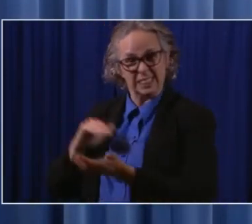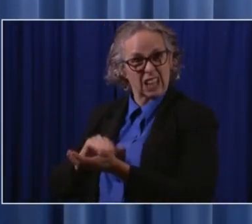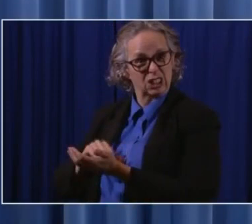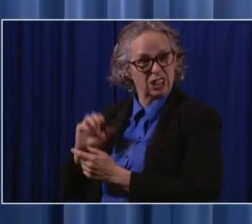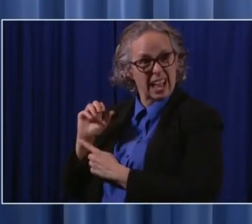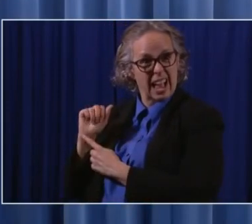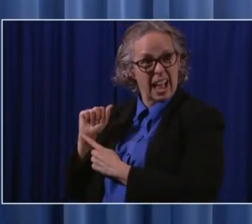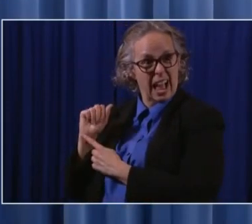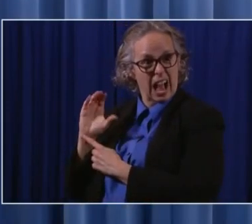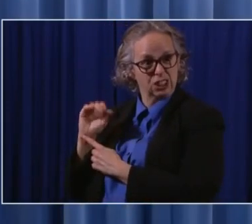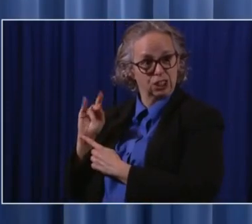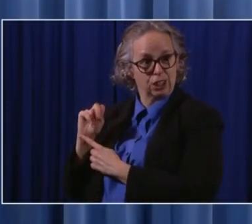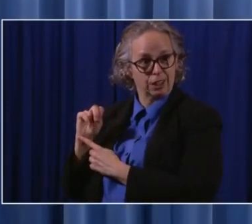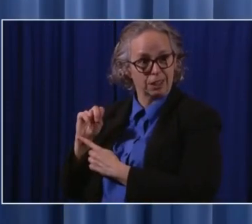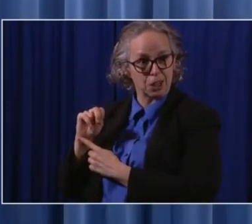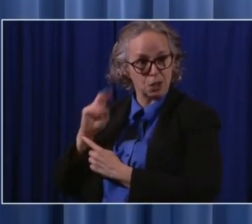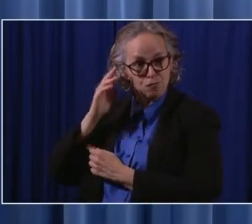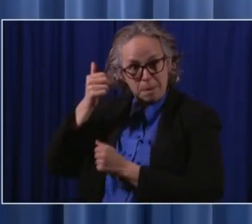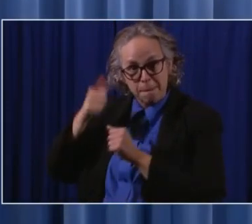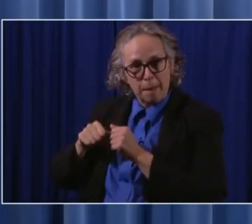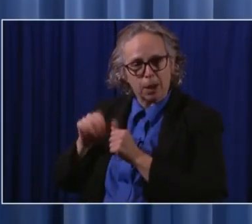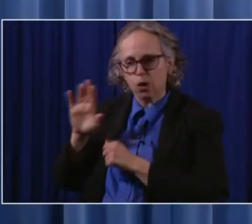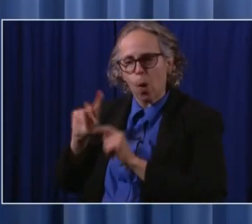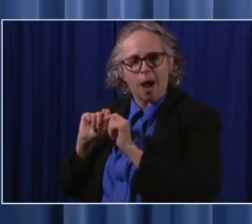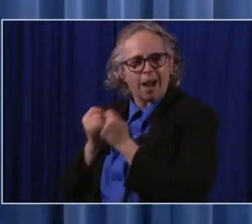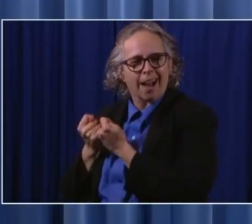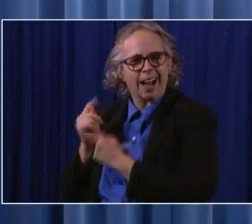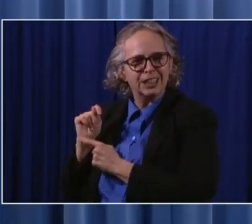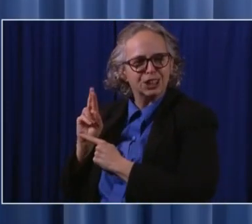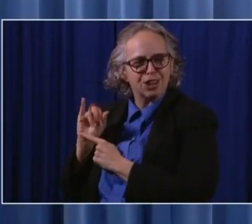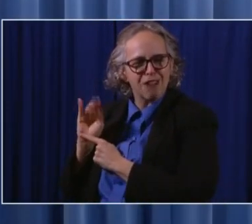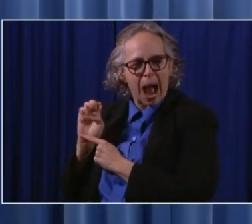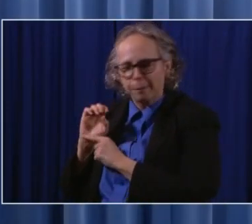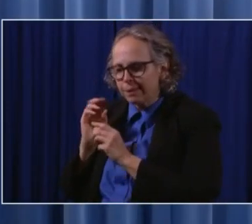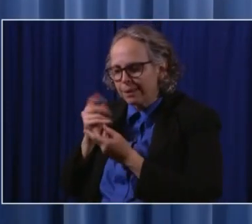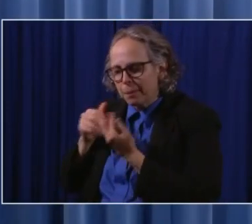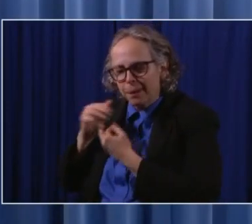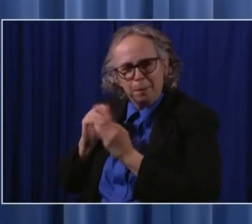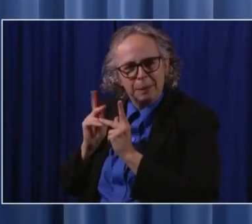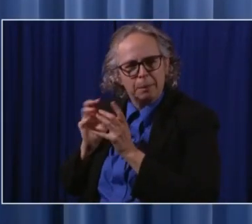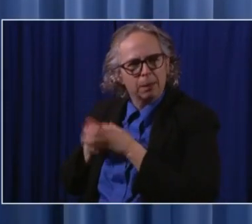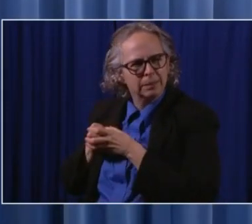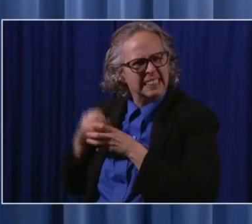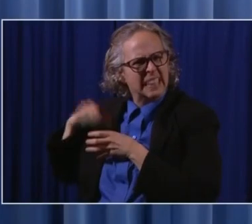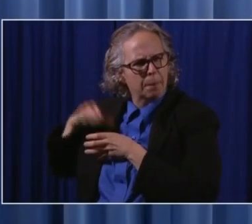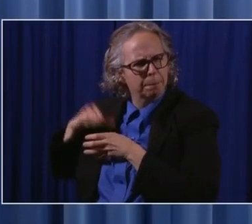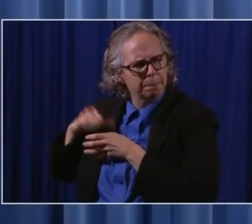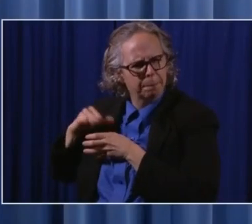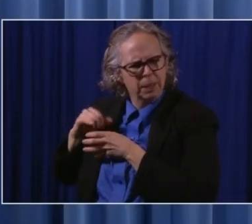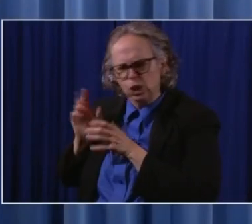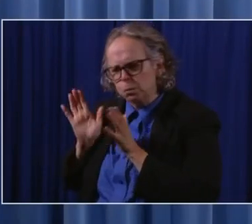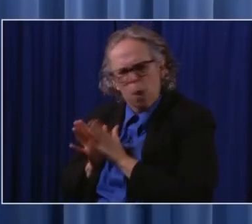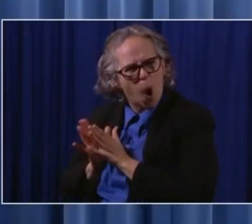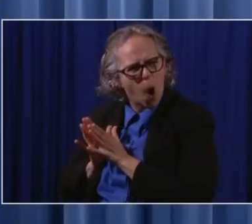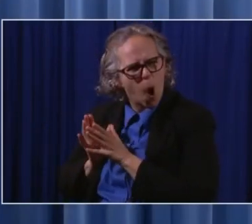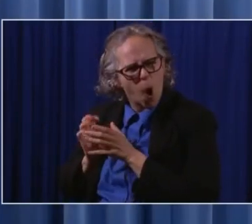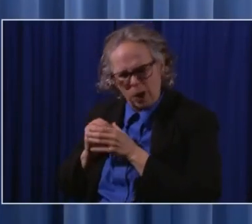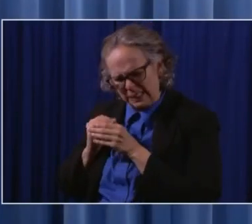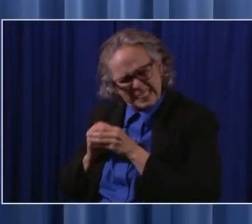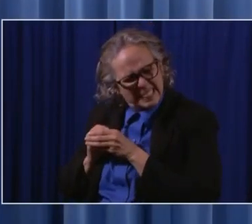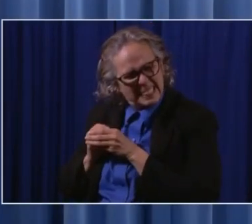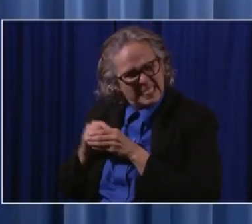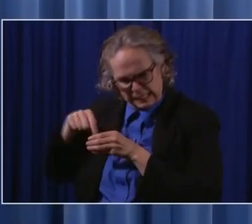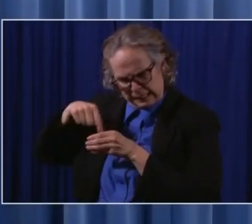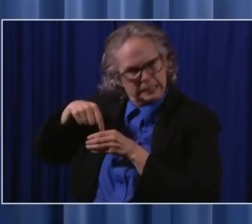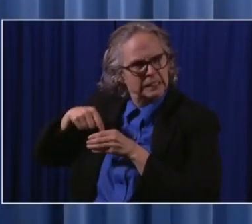or whatever you call it, but it's your grouping of people that you interact with. Try to keep that as small group as possible. And then when you're